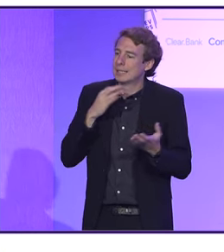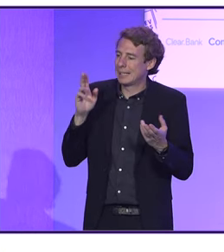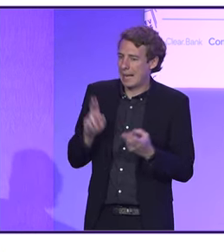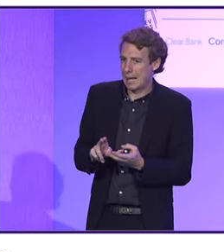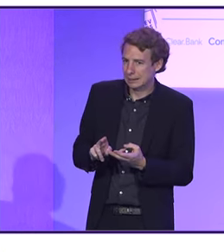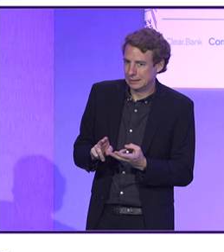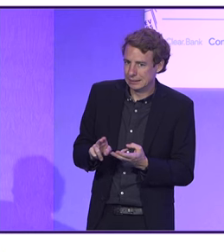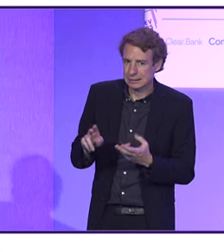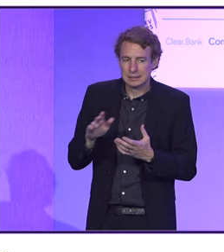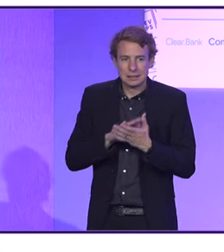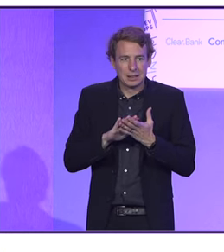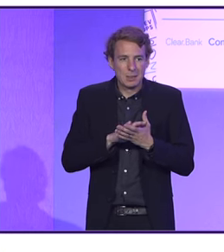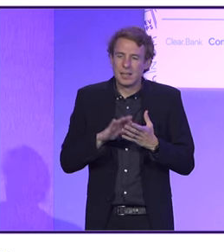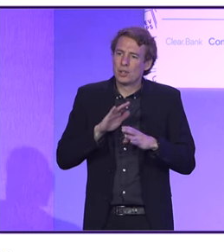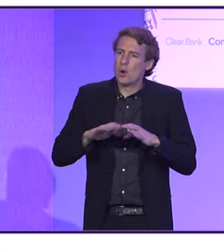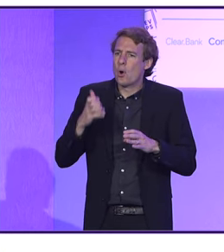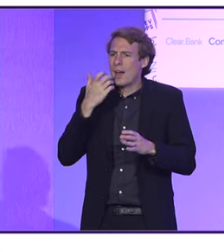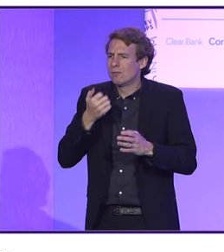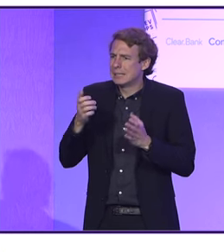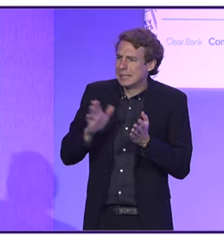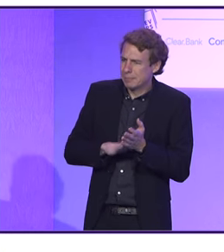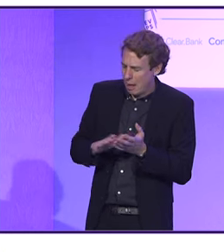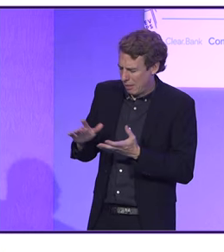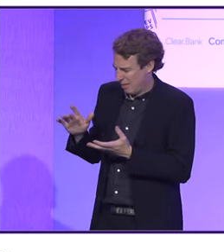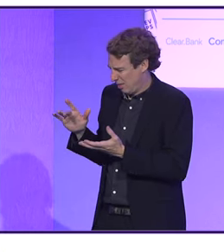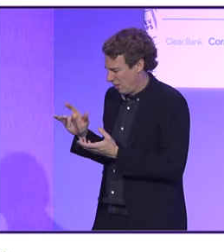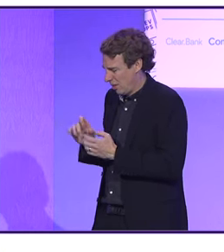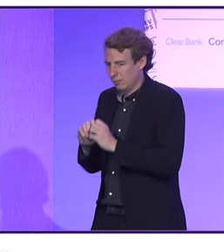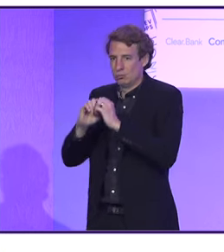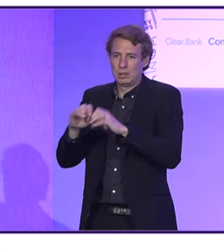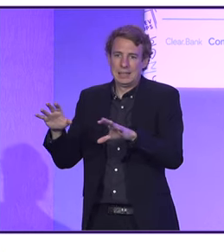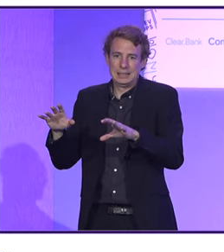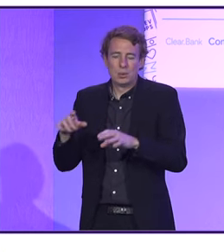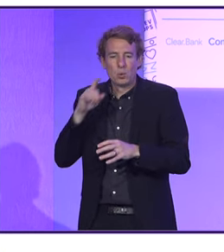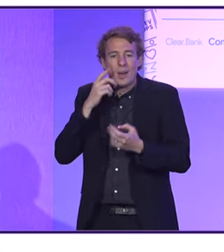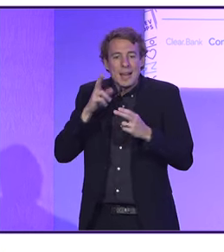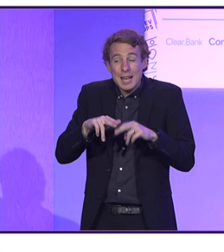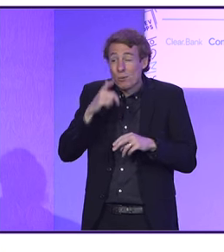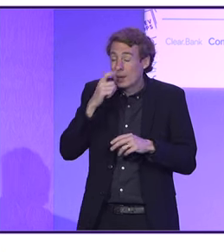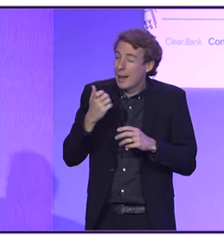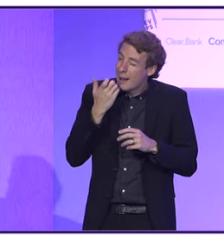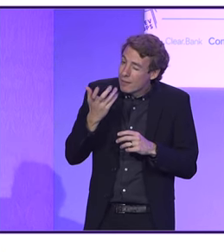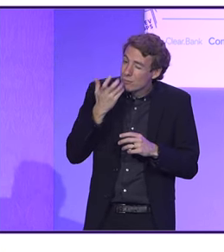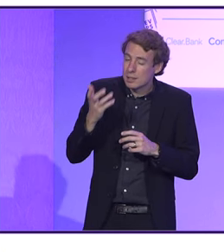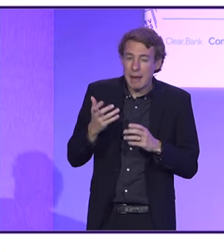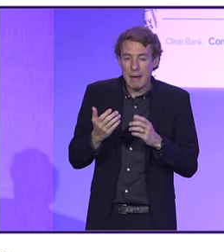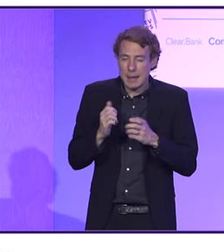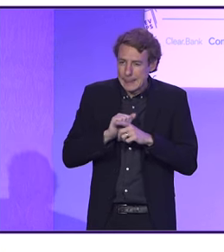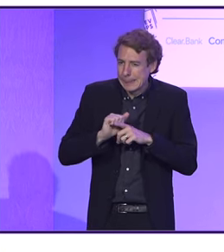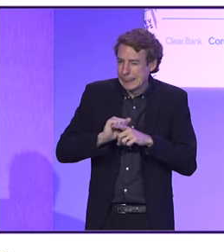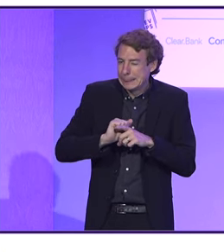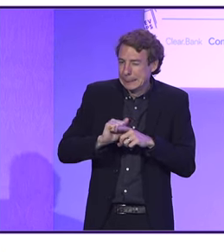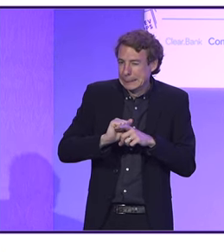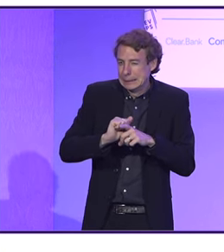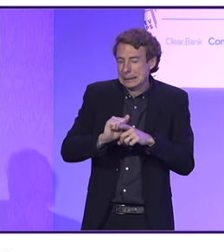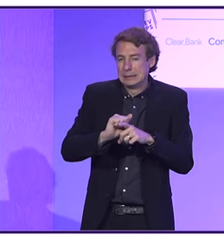up a bunch of changes and having a big release every 6 months, the team knew that if we could deploy on like a daily basis, that would mean that we would be able